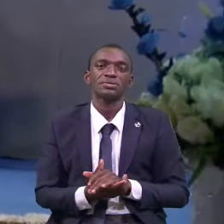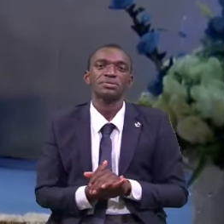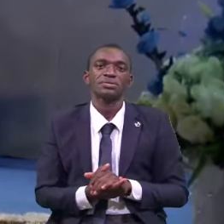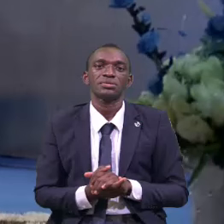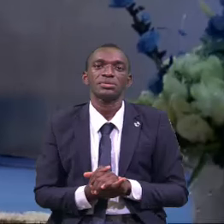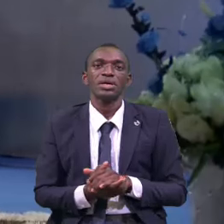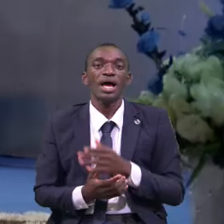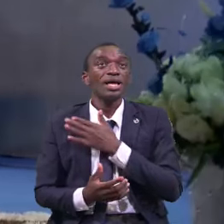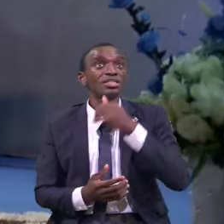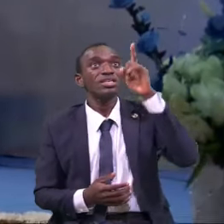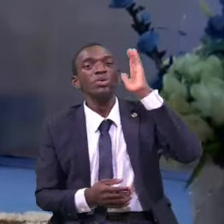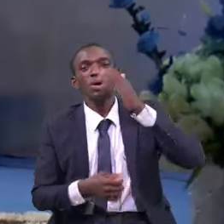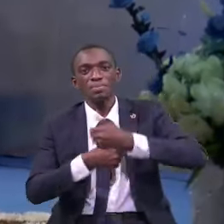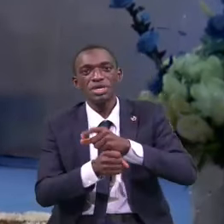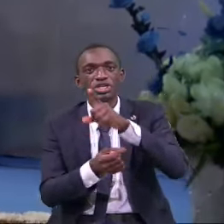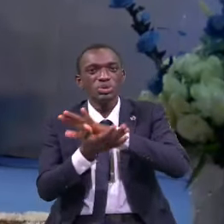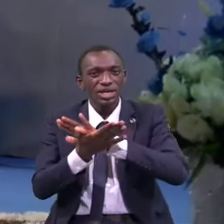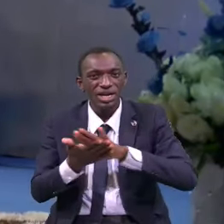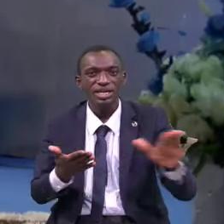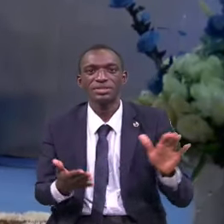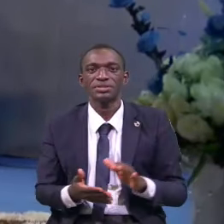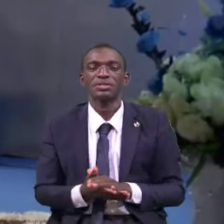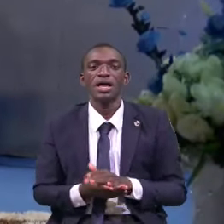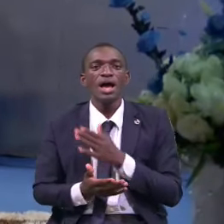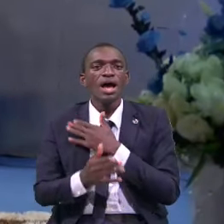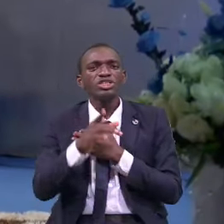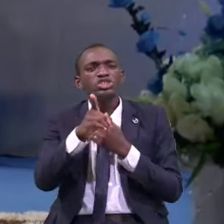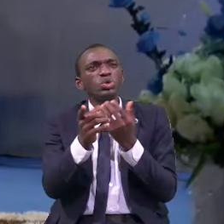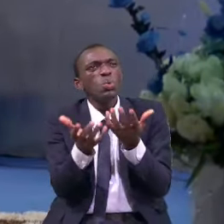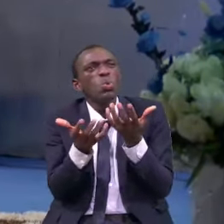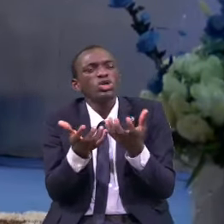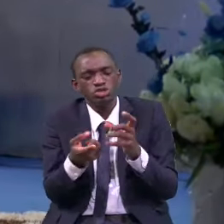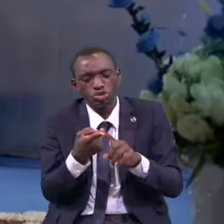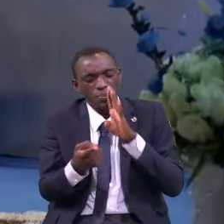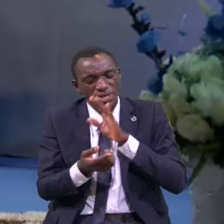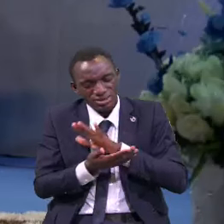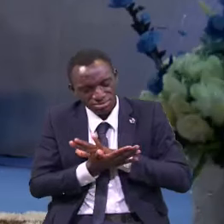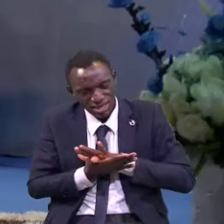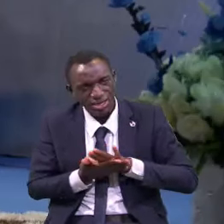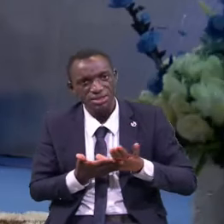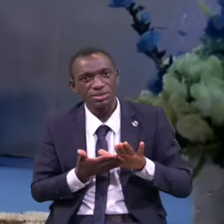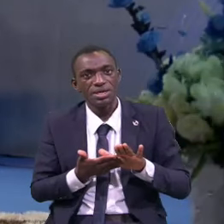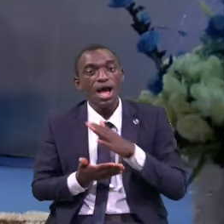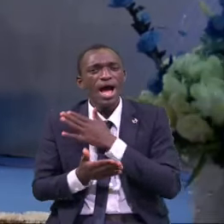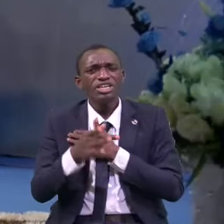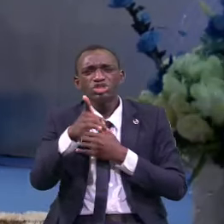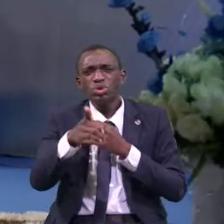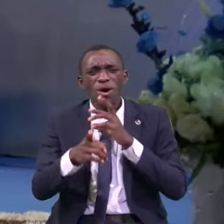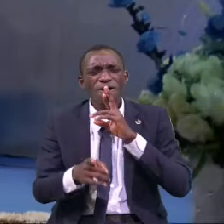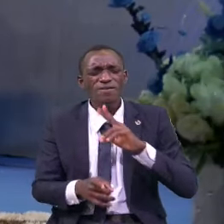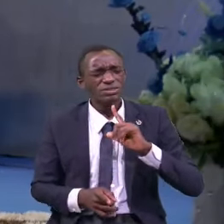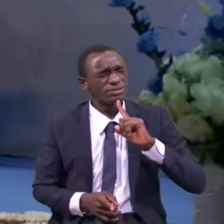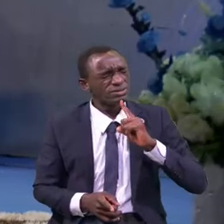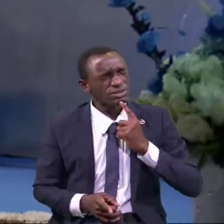be clean. And you desire to be clean. And you are passionate for